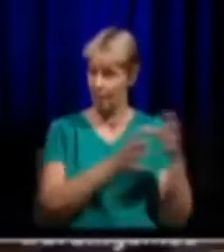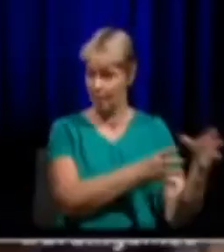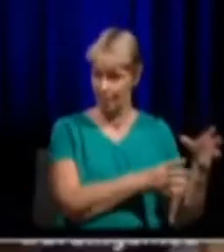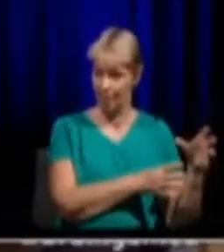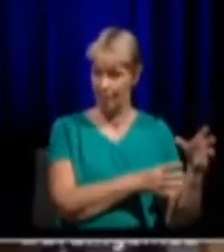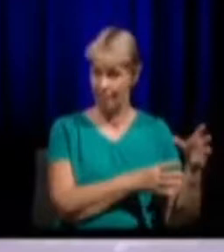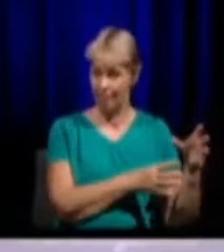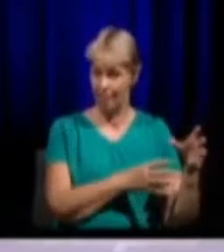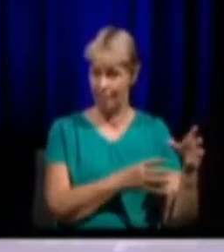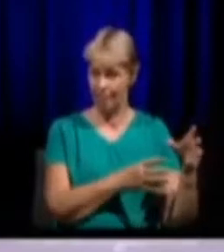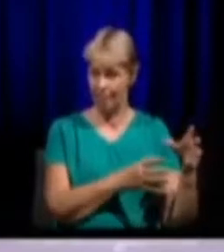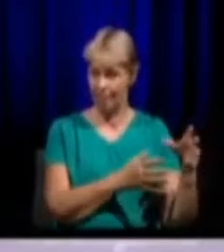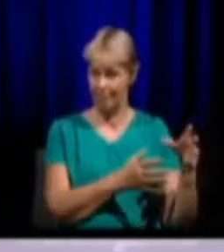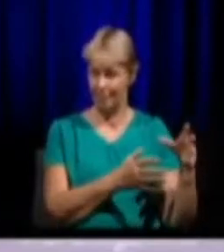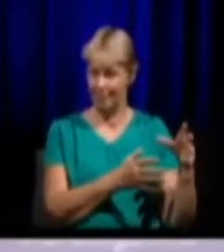Elaine,